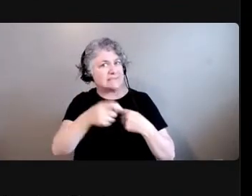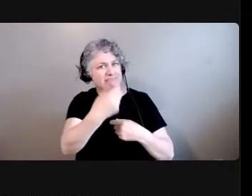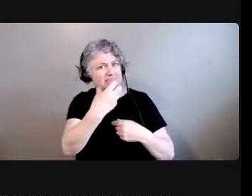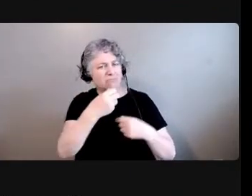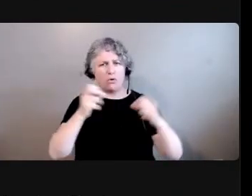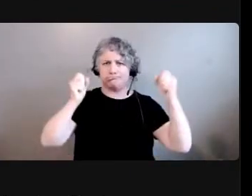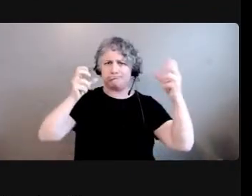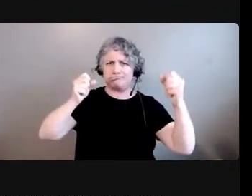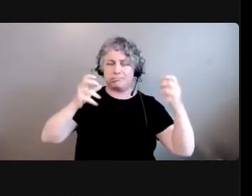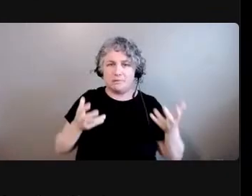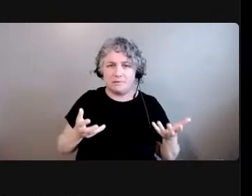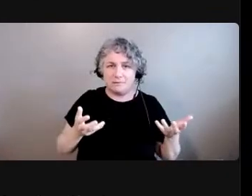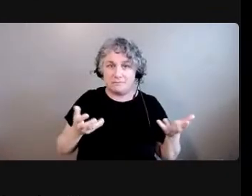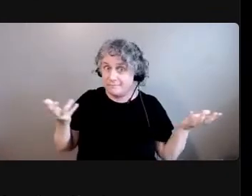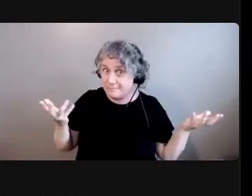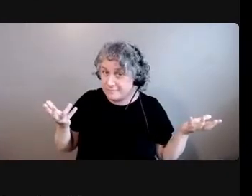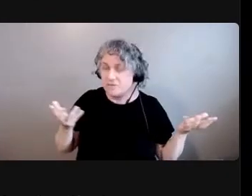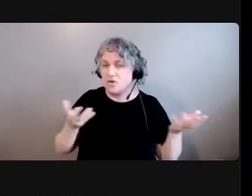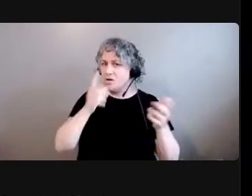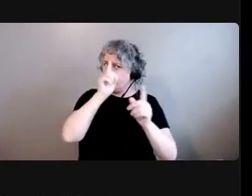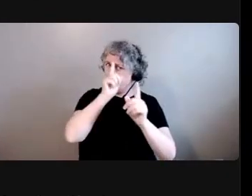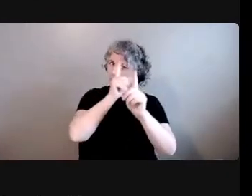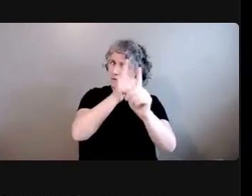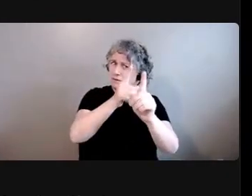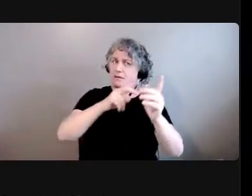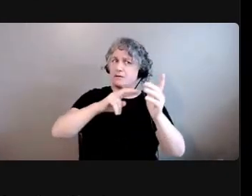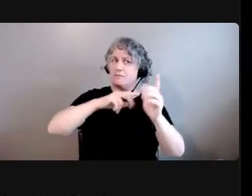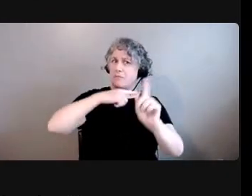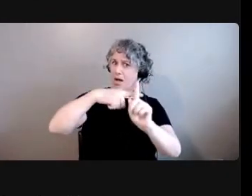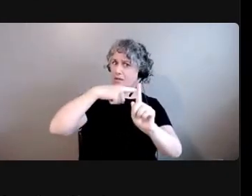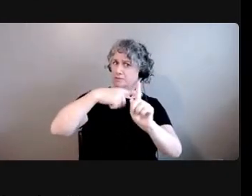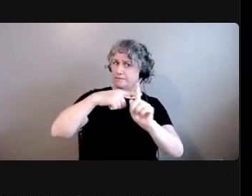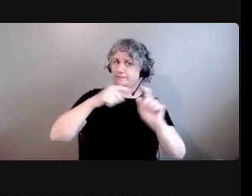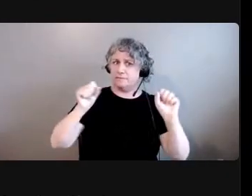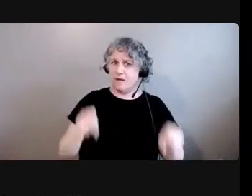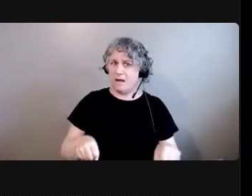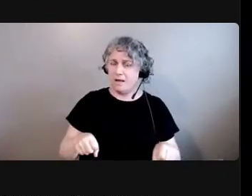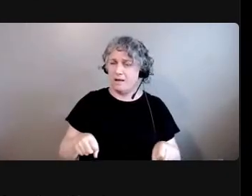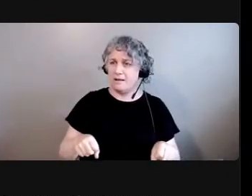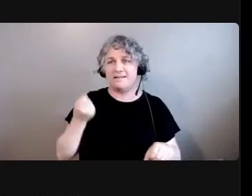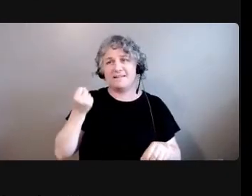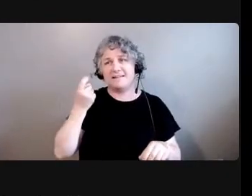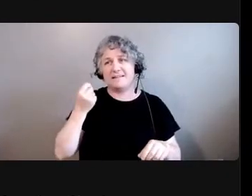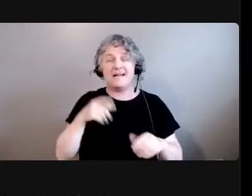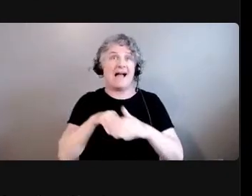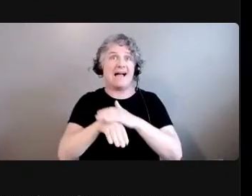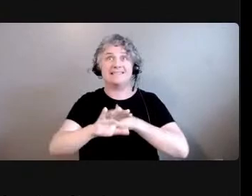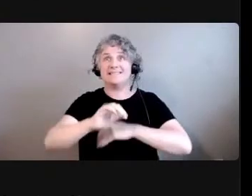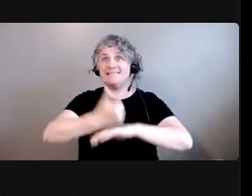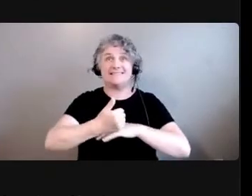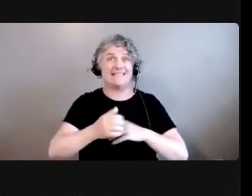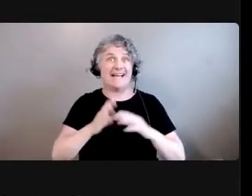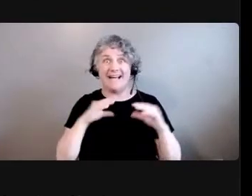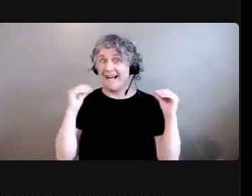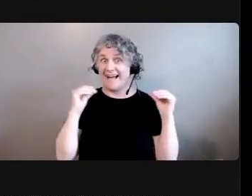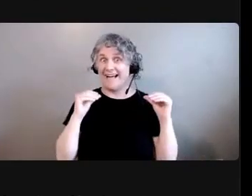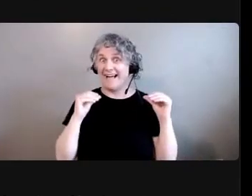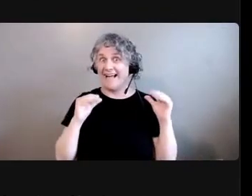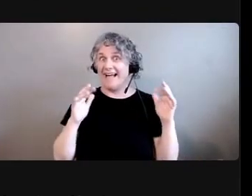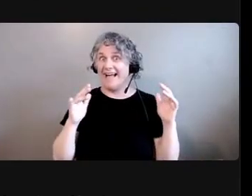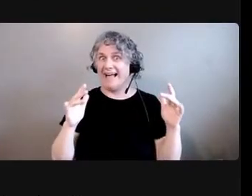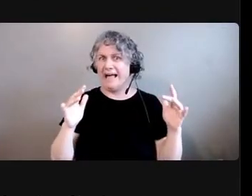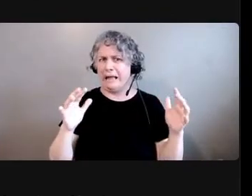So we can be well-intentioned, but also do accessibility in our systems, policies,